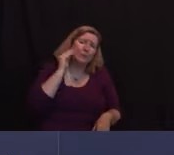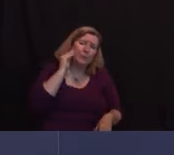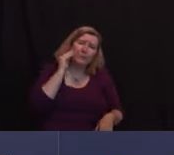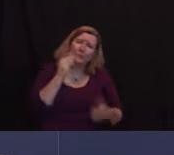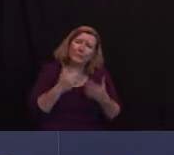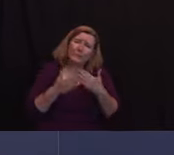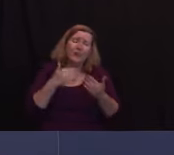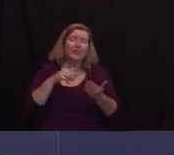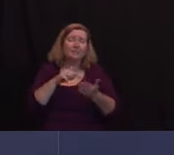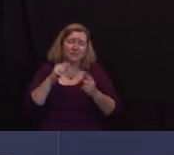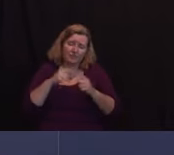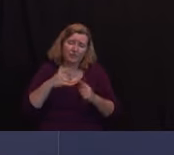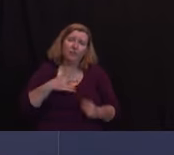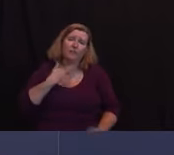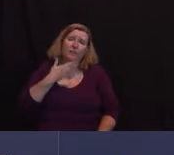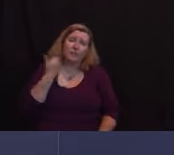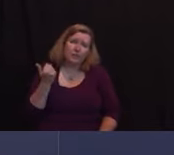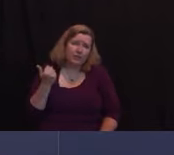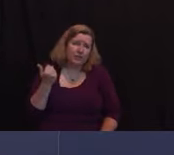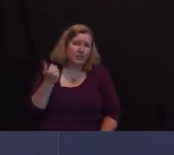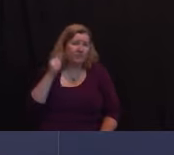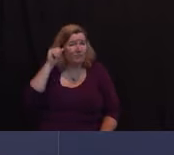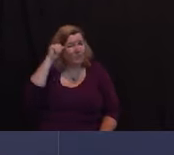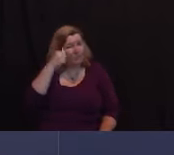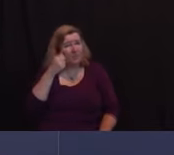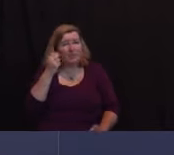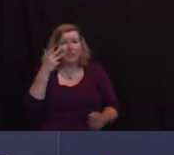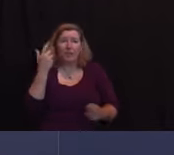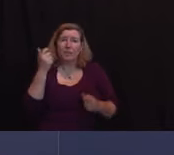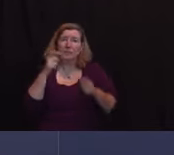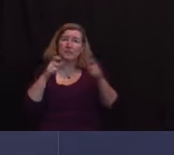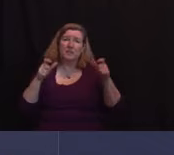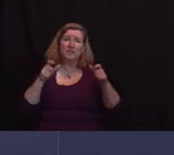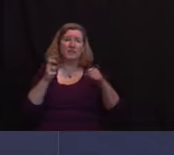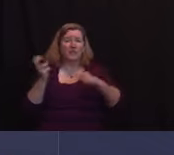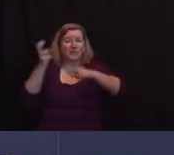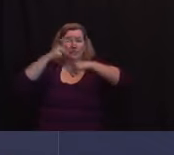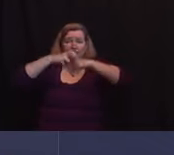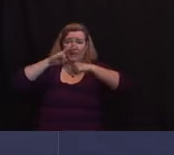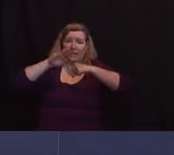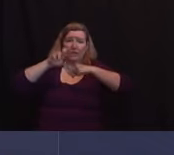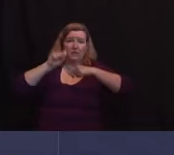because we got to remember that we've got all these other viruses that are potentially